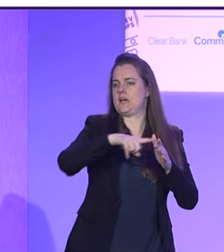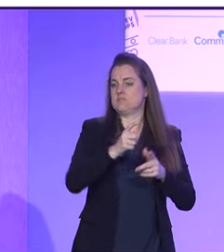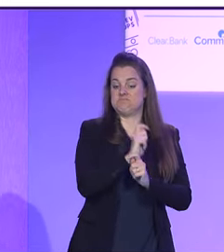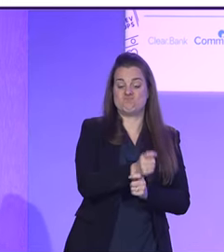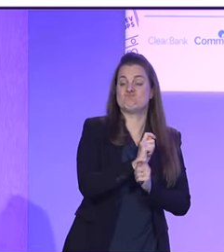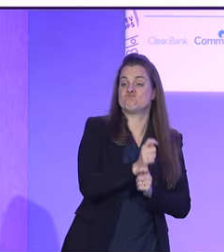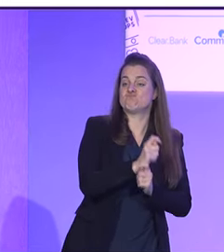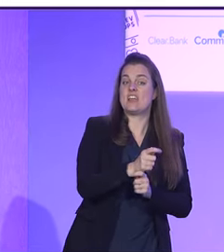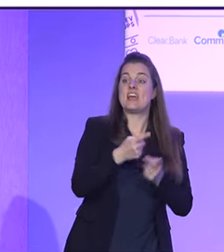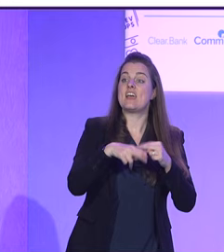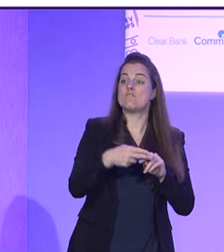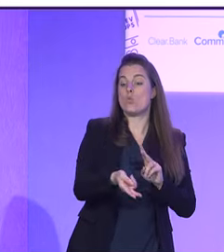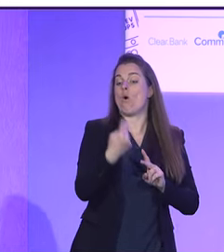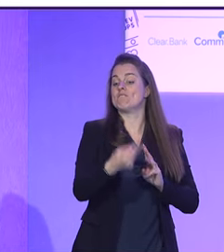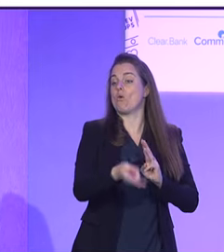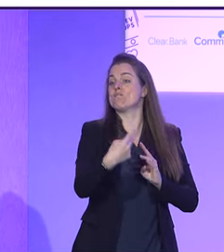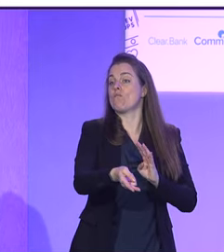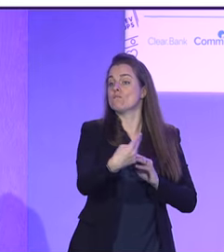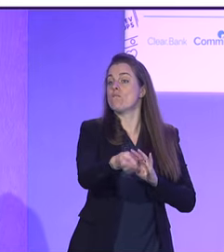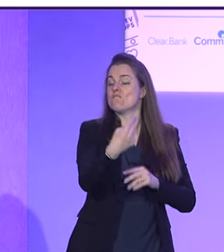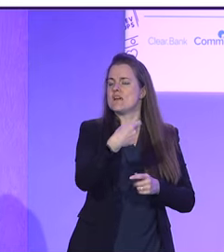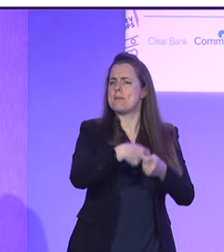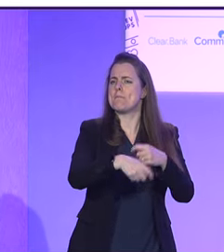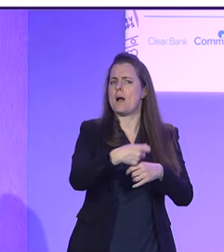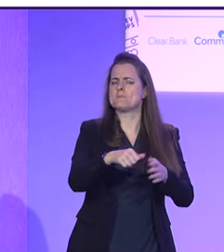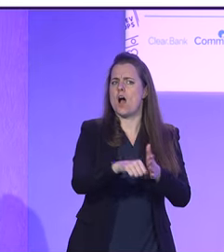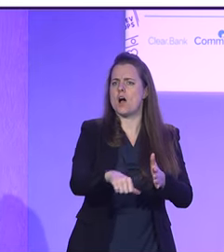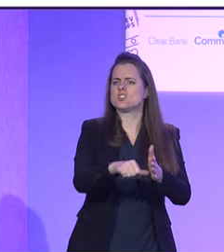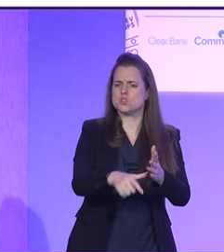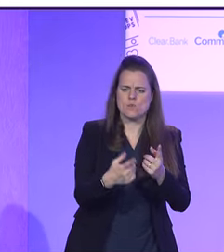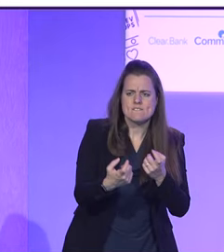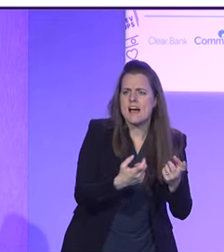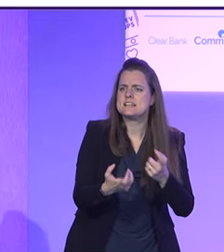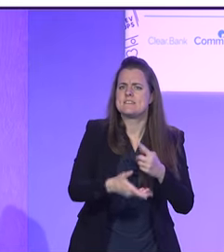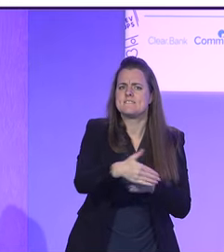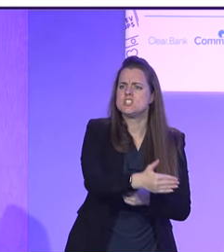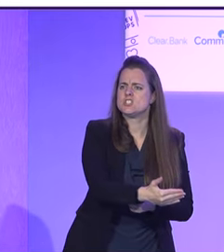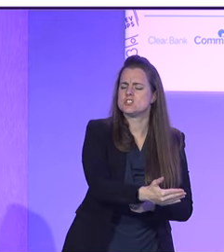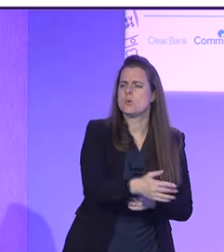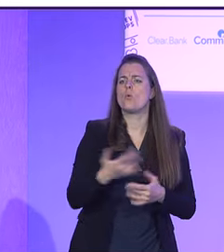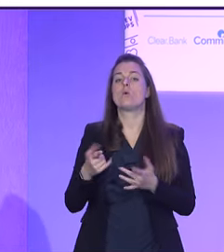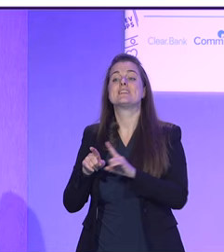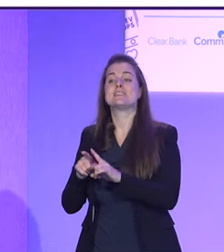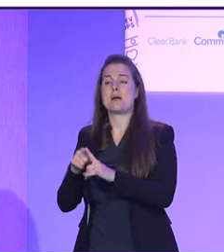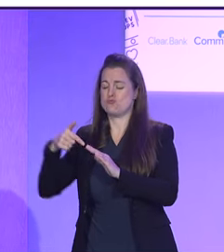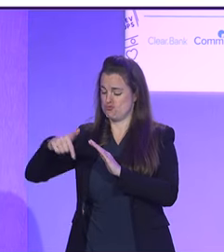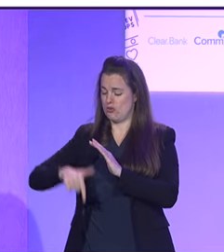to get one single fish. Same with drilling oil. At some point, it will take you more effort, more money to get the same amount of